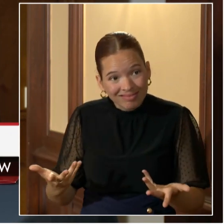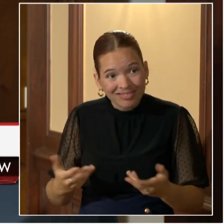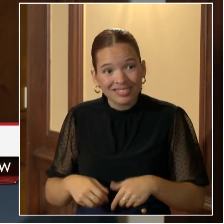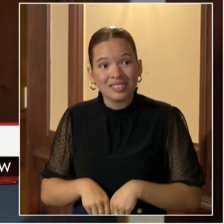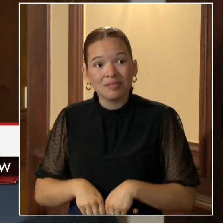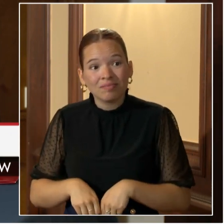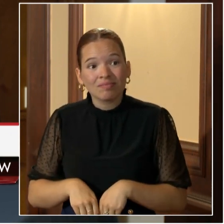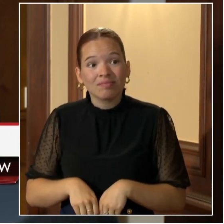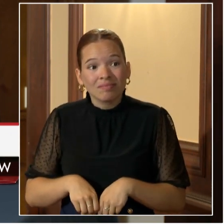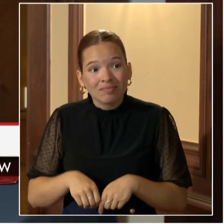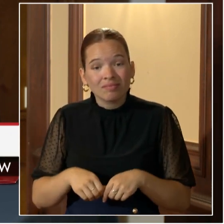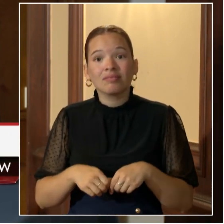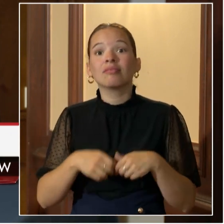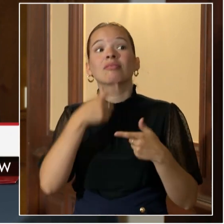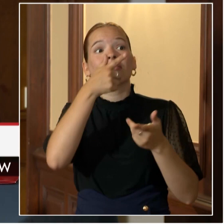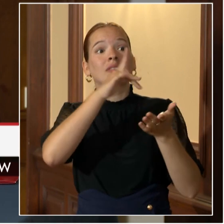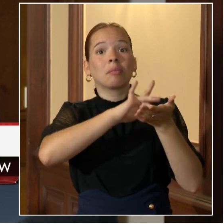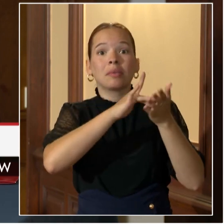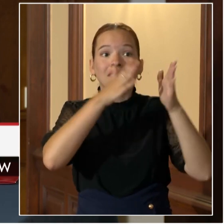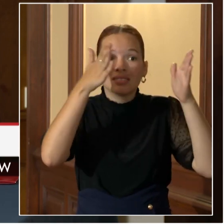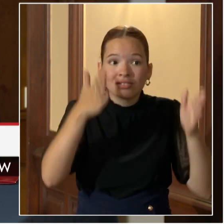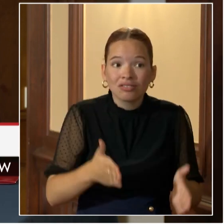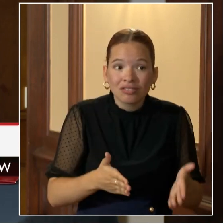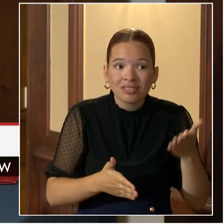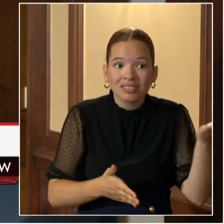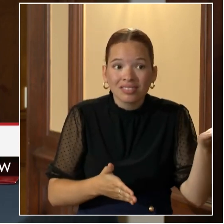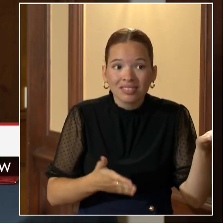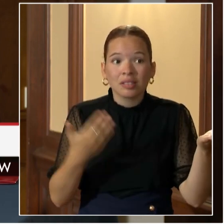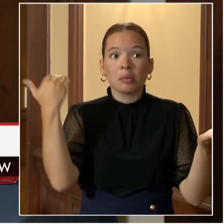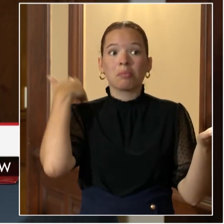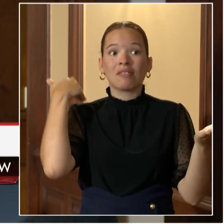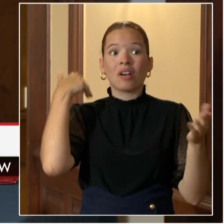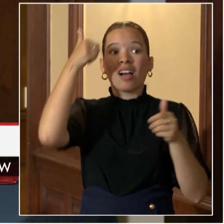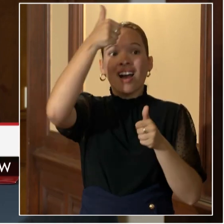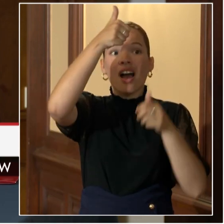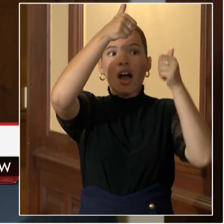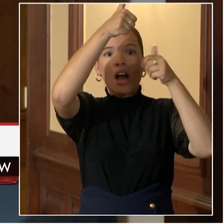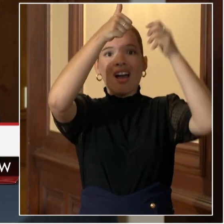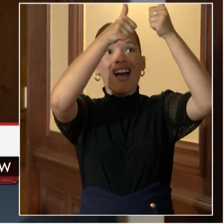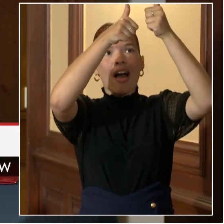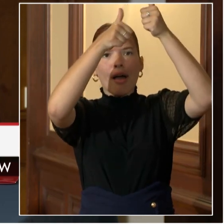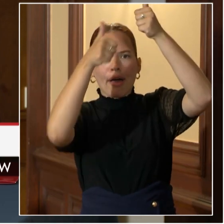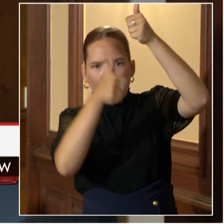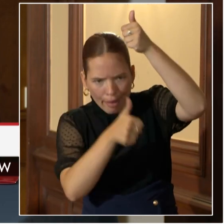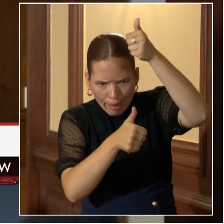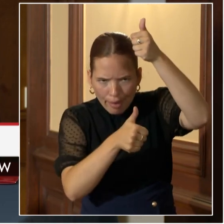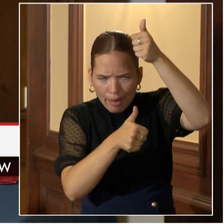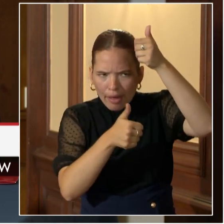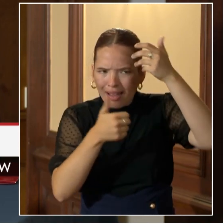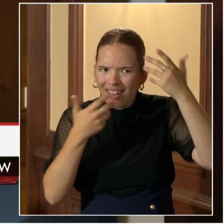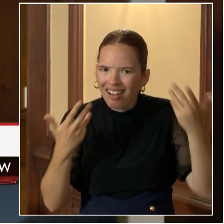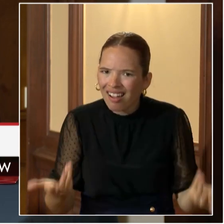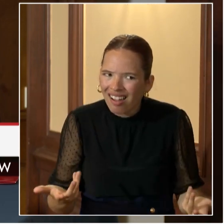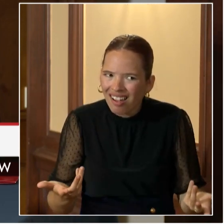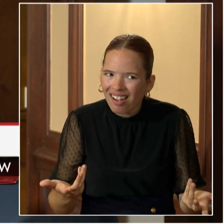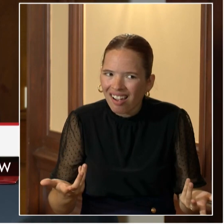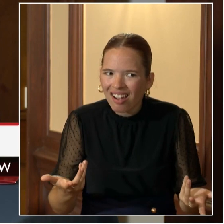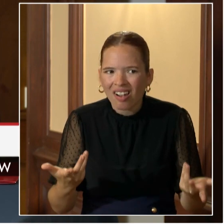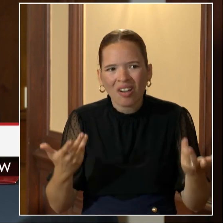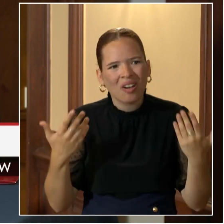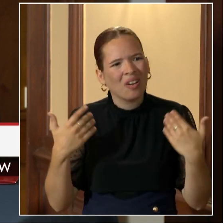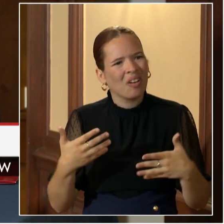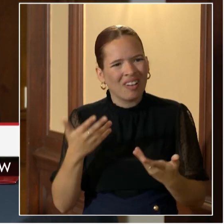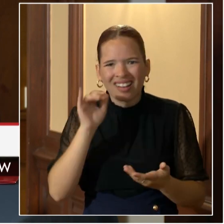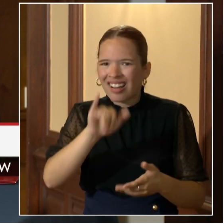of the relationships and the work that we've done, but it's not sustainable if I don't have anyone to help out. Now, I'm not blaming